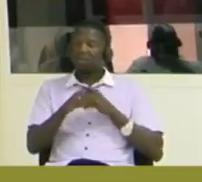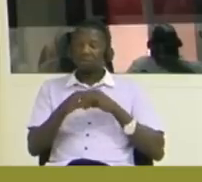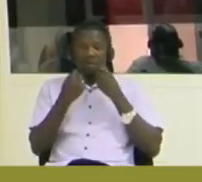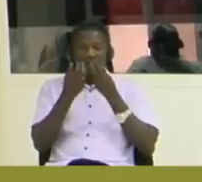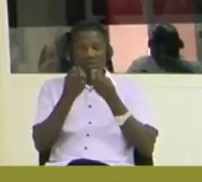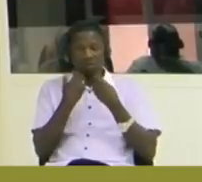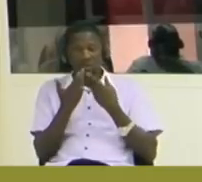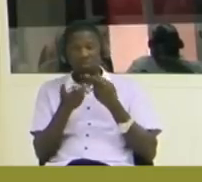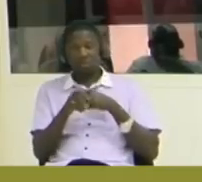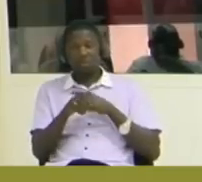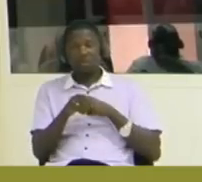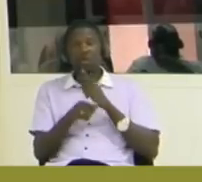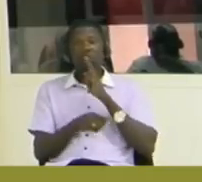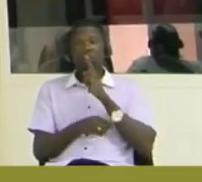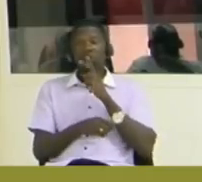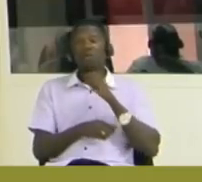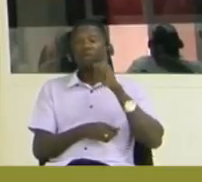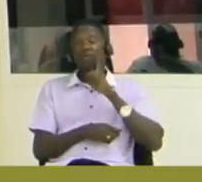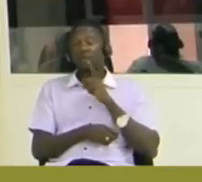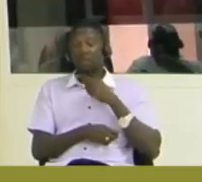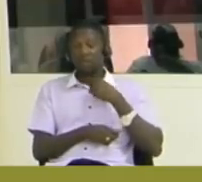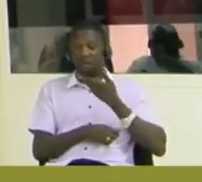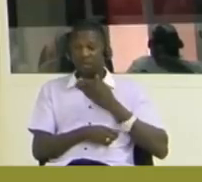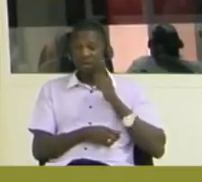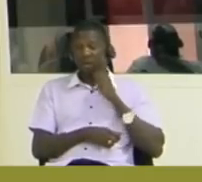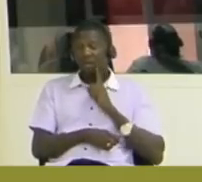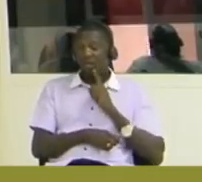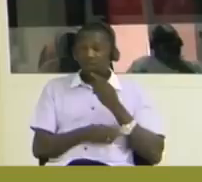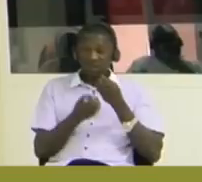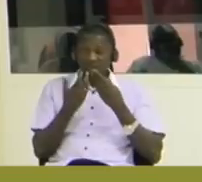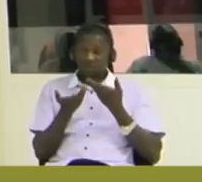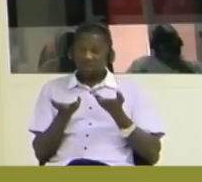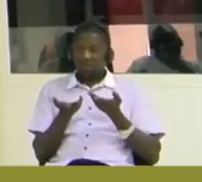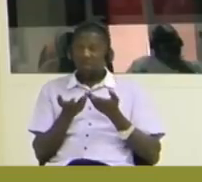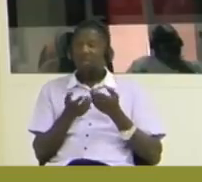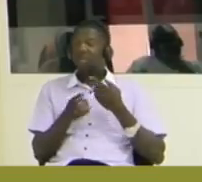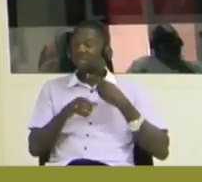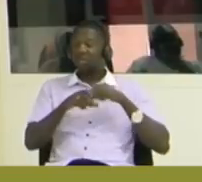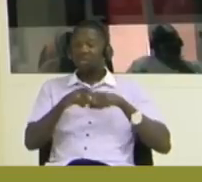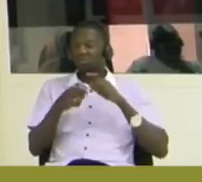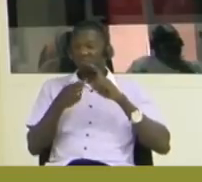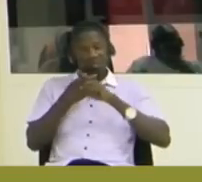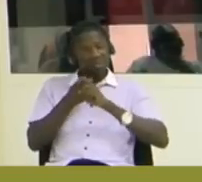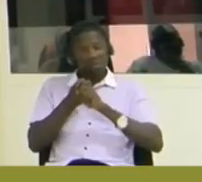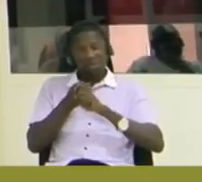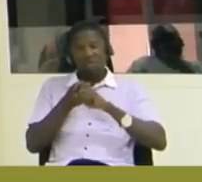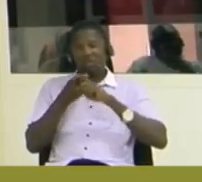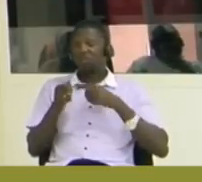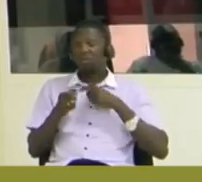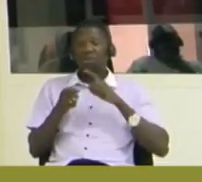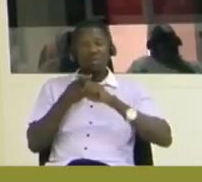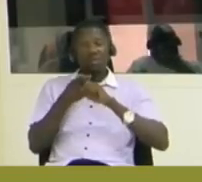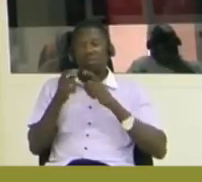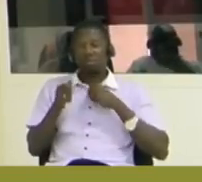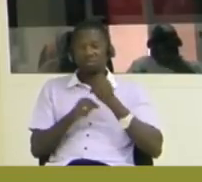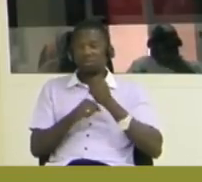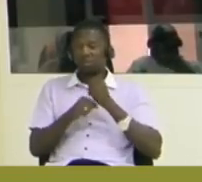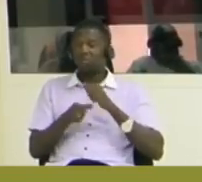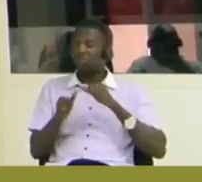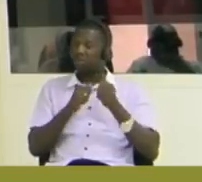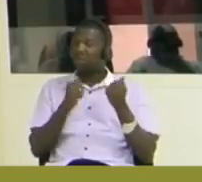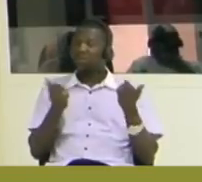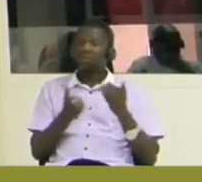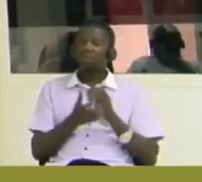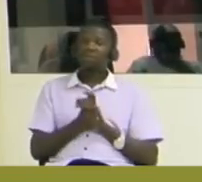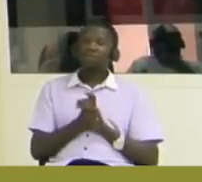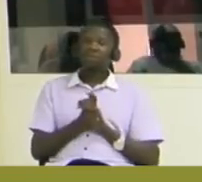once he had told me who his father was, then we clicked. Our relationship became better. Let's